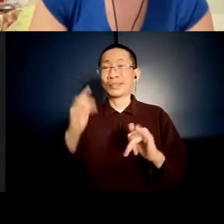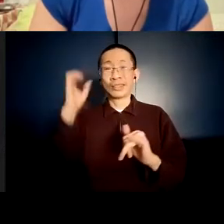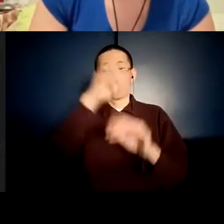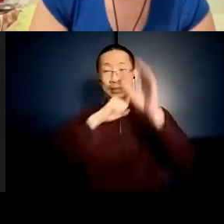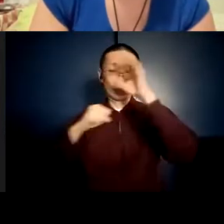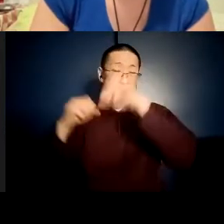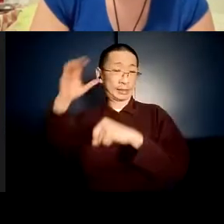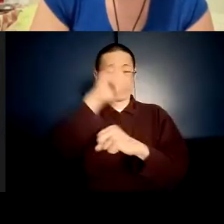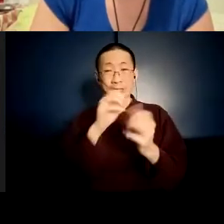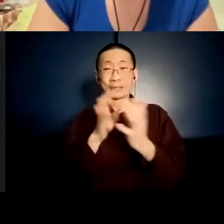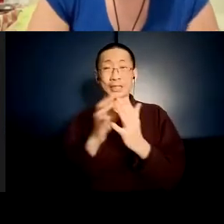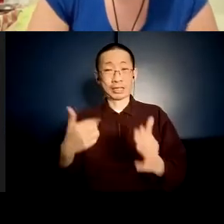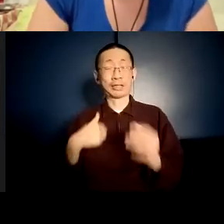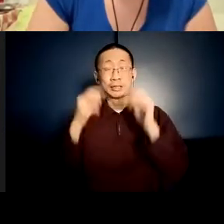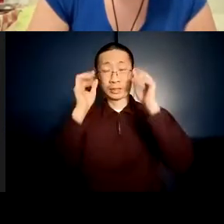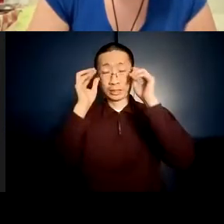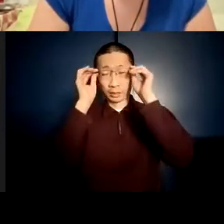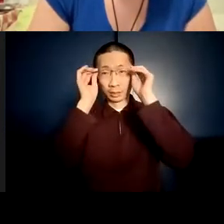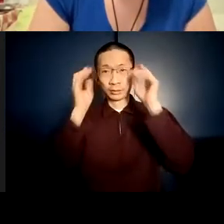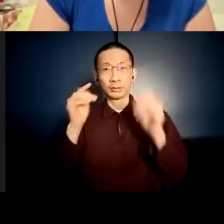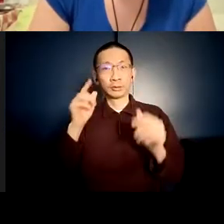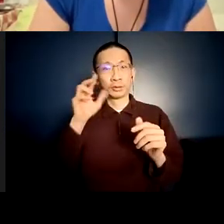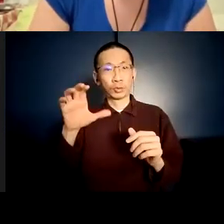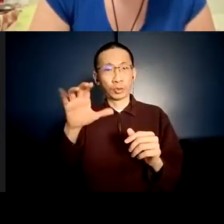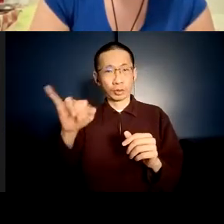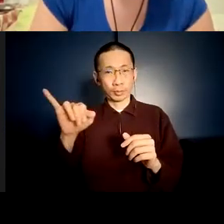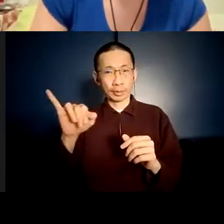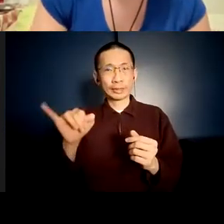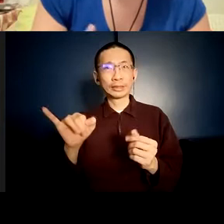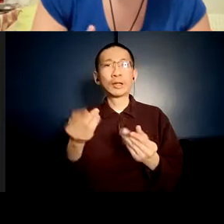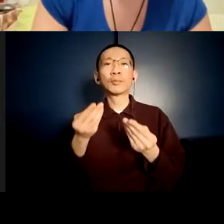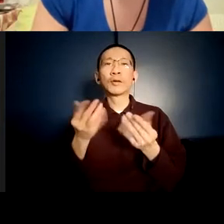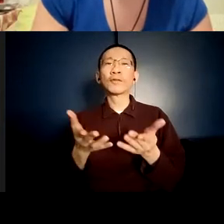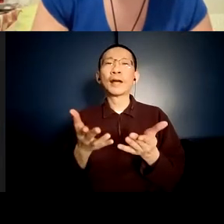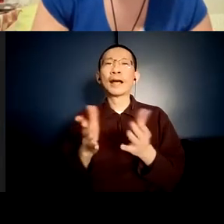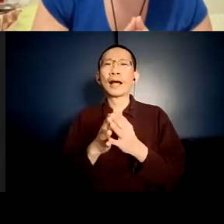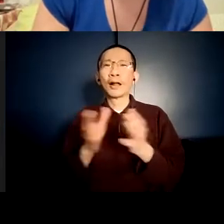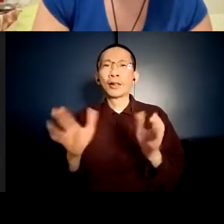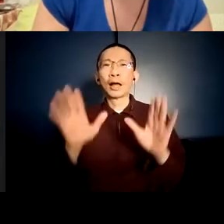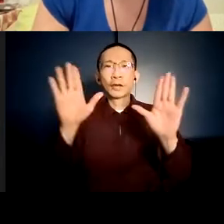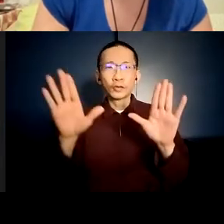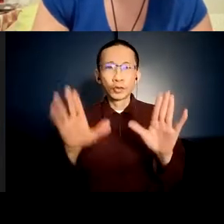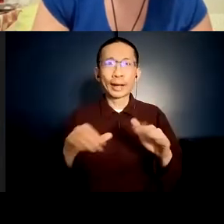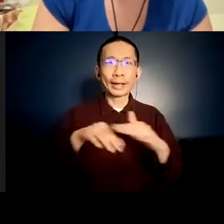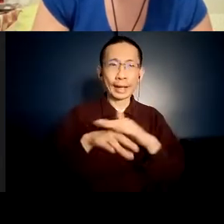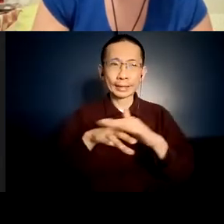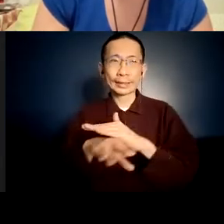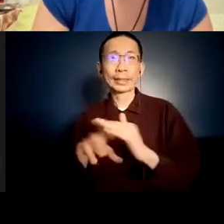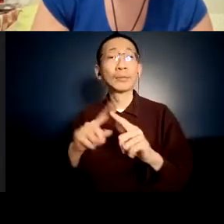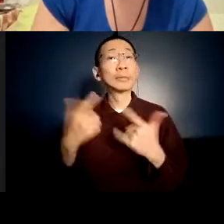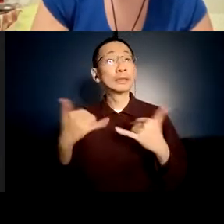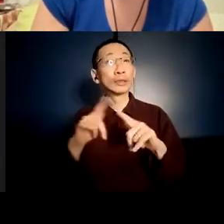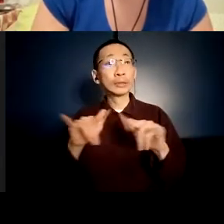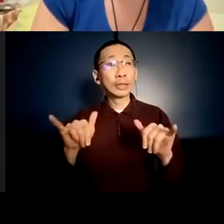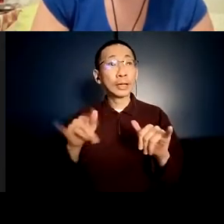lot. So cochlear implants provide a lot of great access, but at the same time,